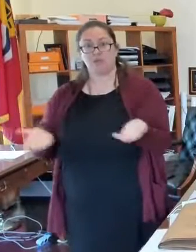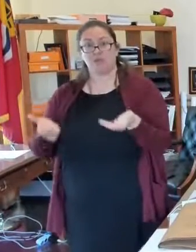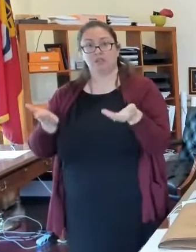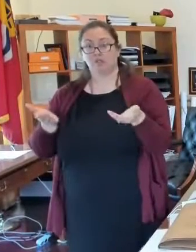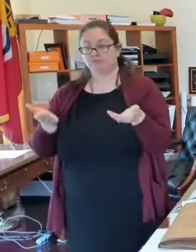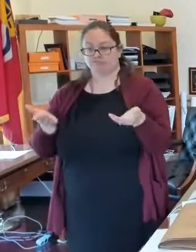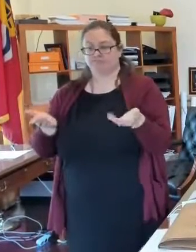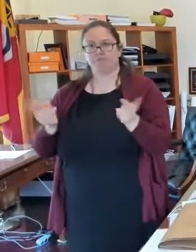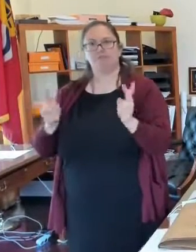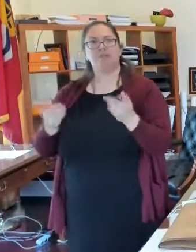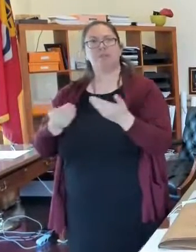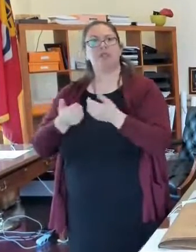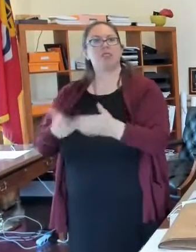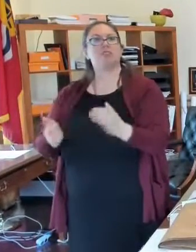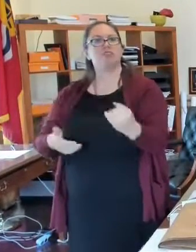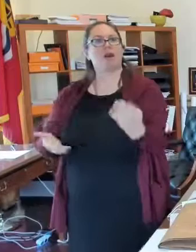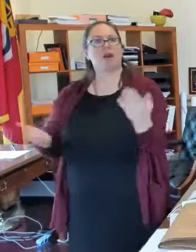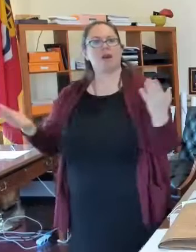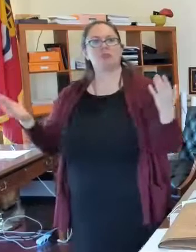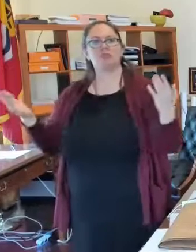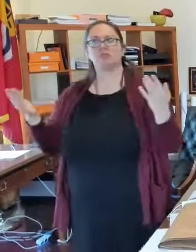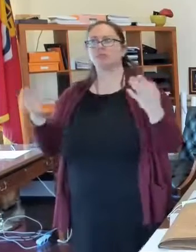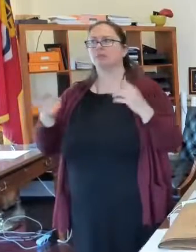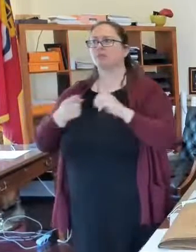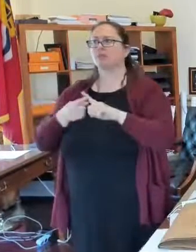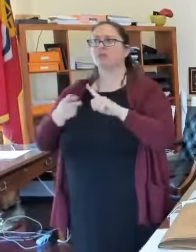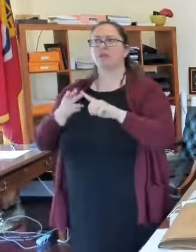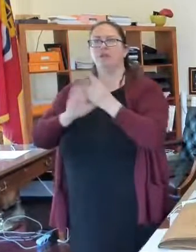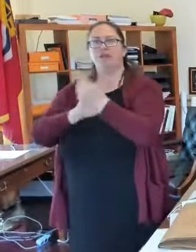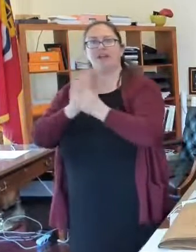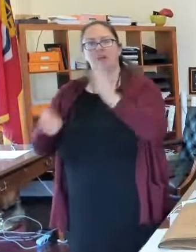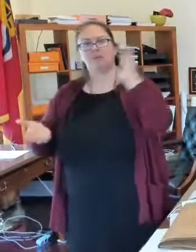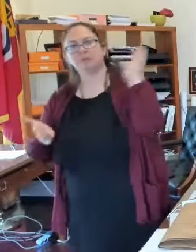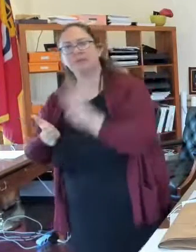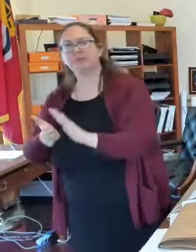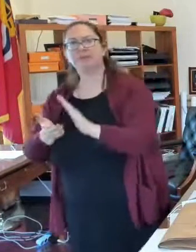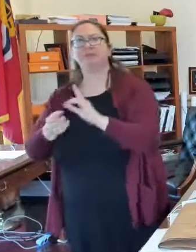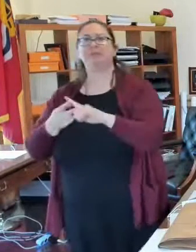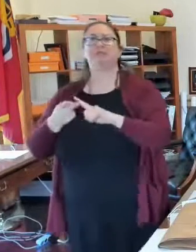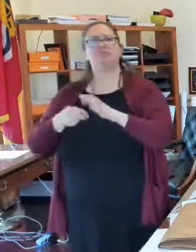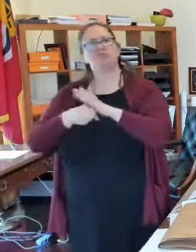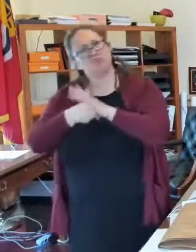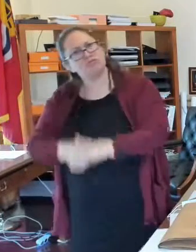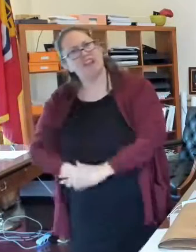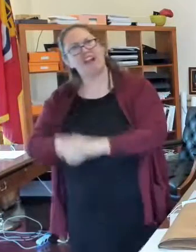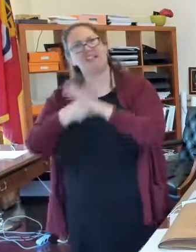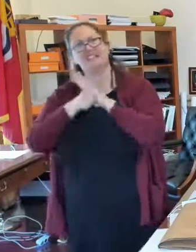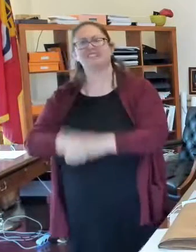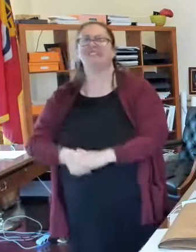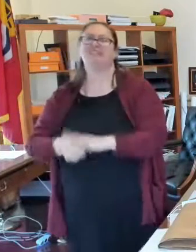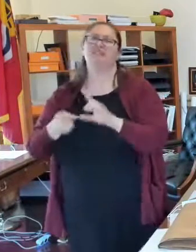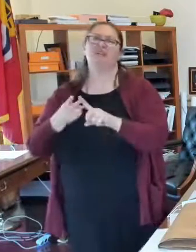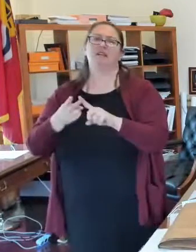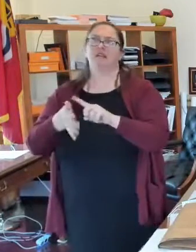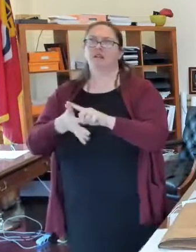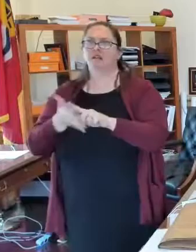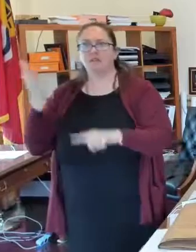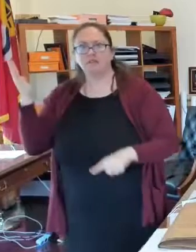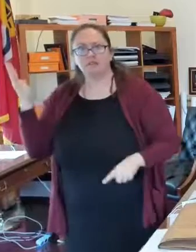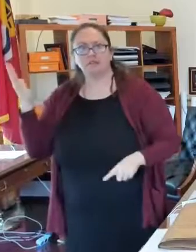people have lost their jobs, their hours have been reduced, there's a tremendous amount of stress, there's a lot of